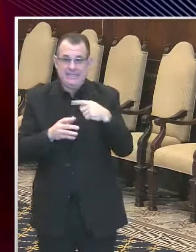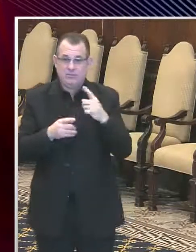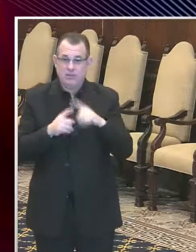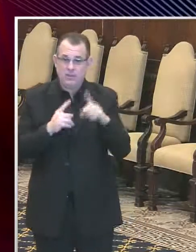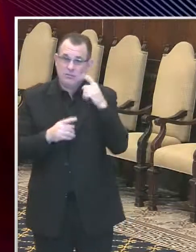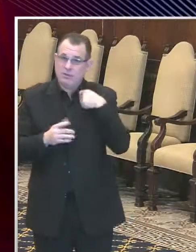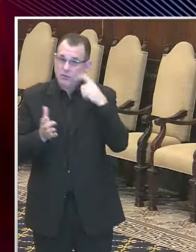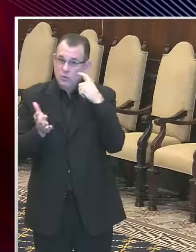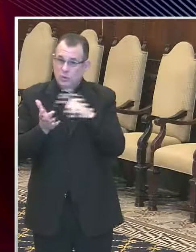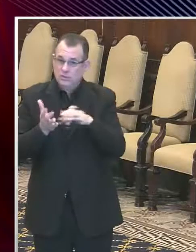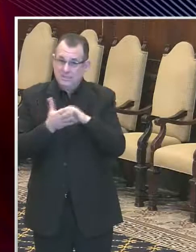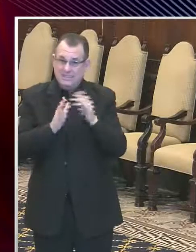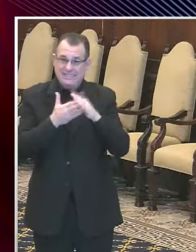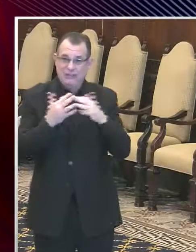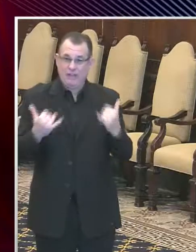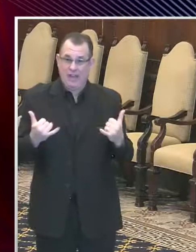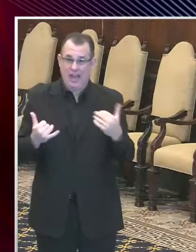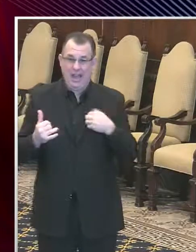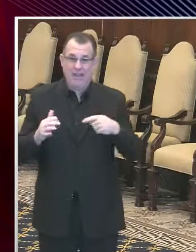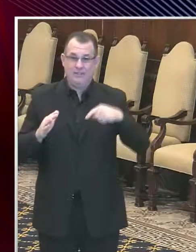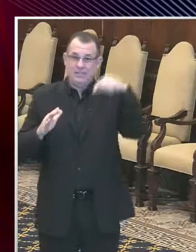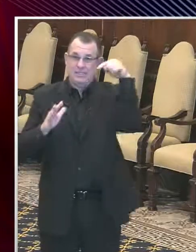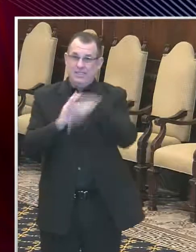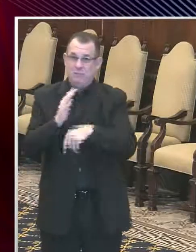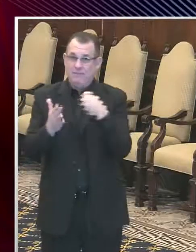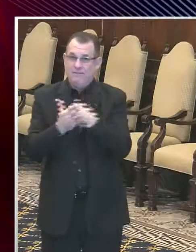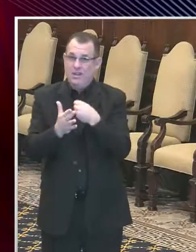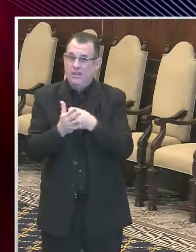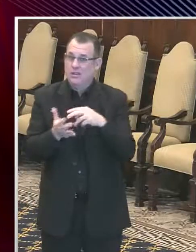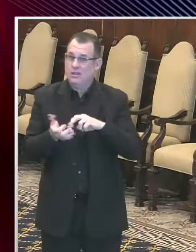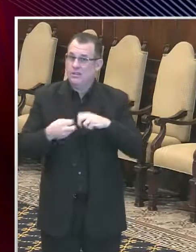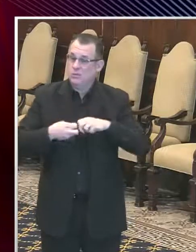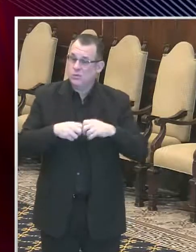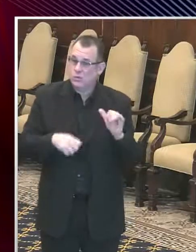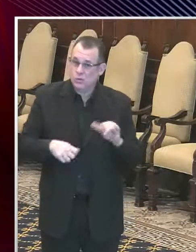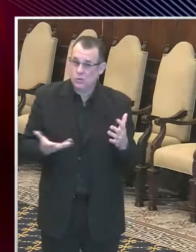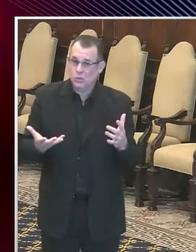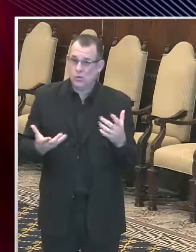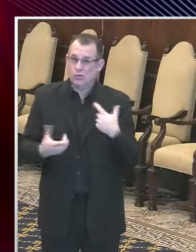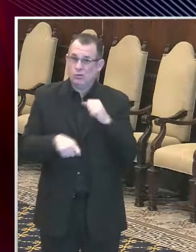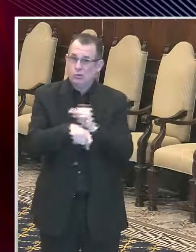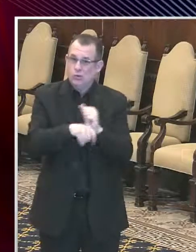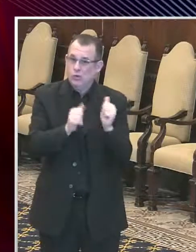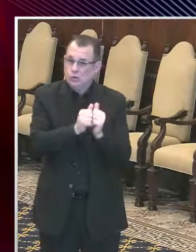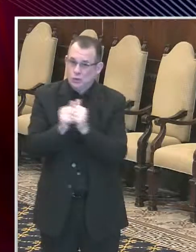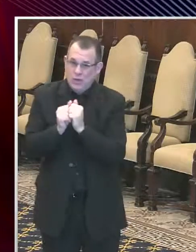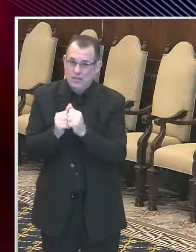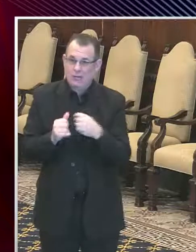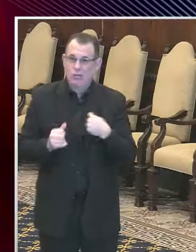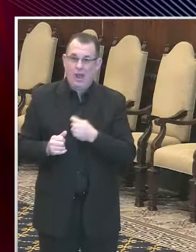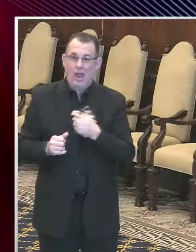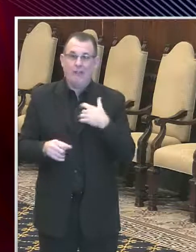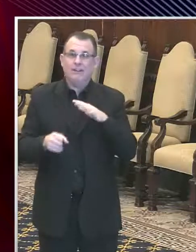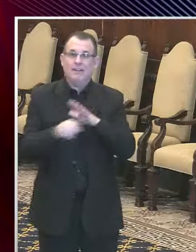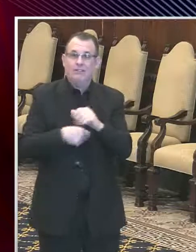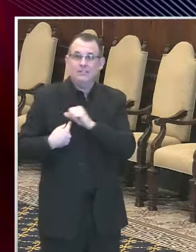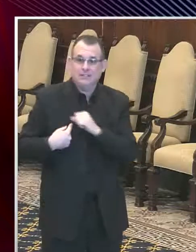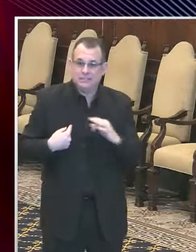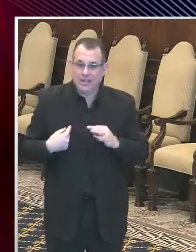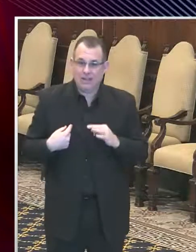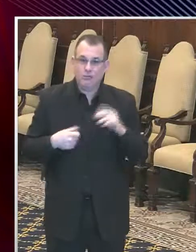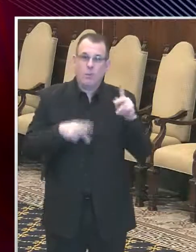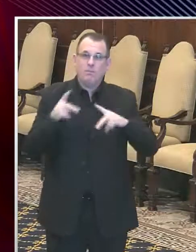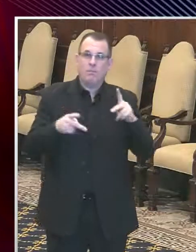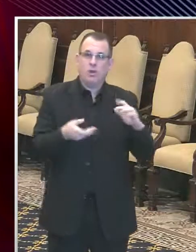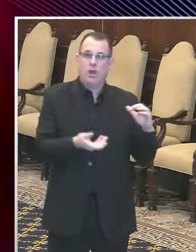financial problems. So we need all the support we can get in order to have enough staff either internally or working in coordination with us in order to do that